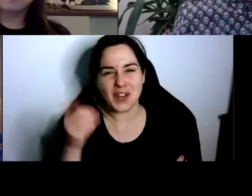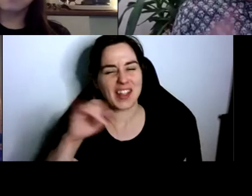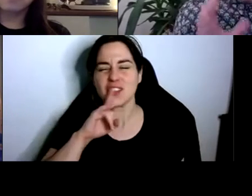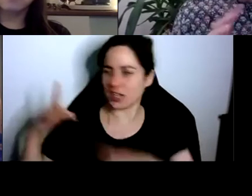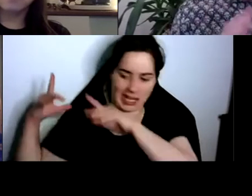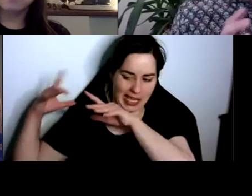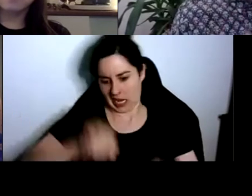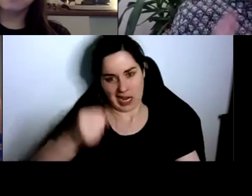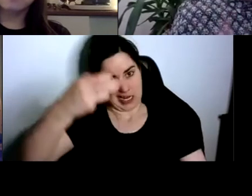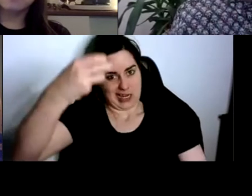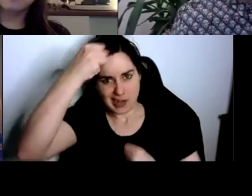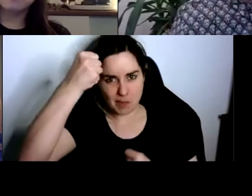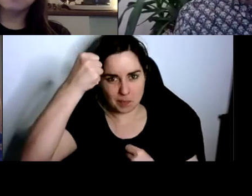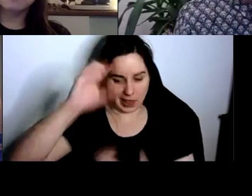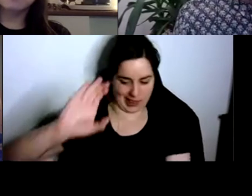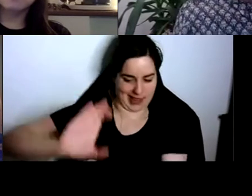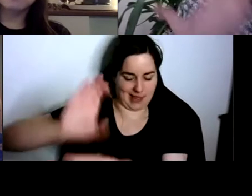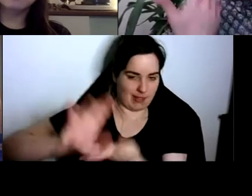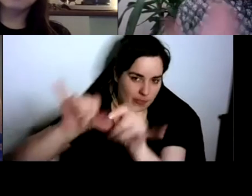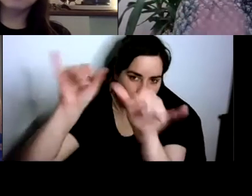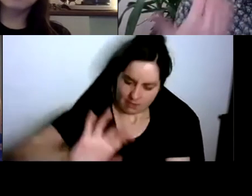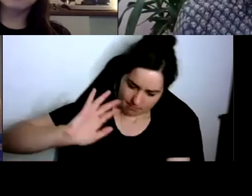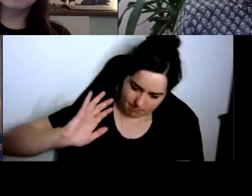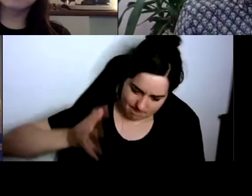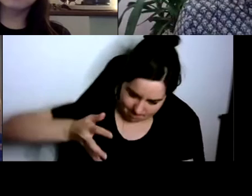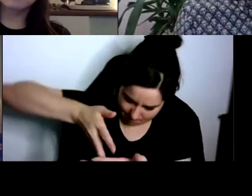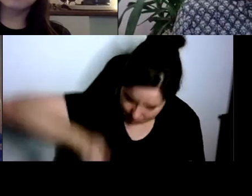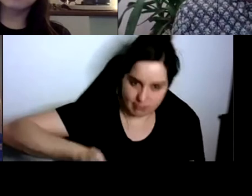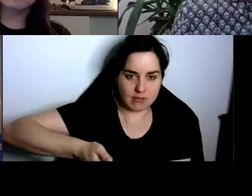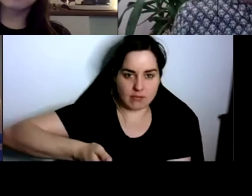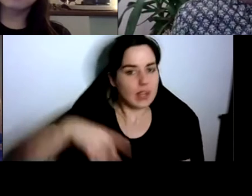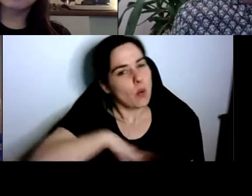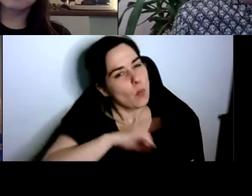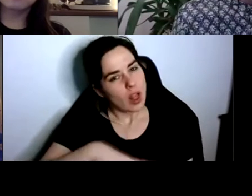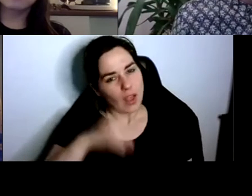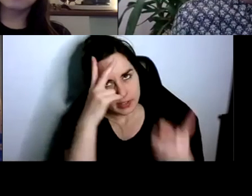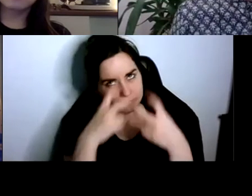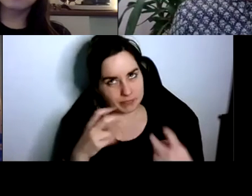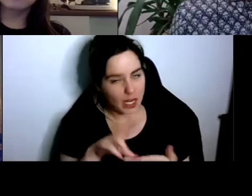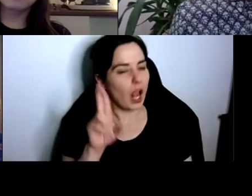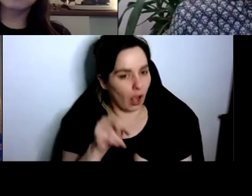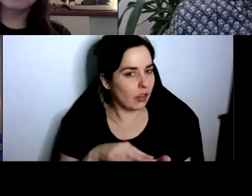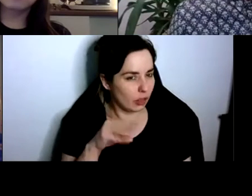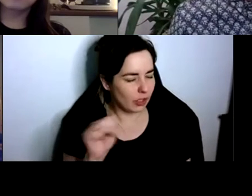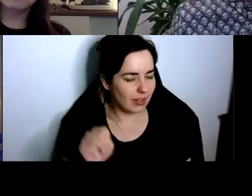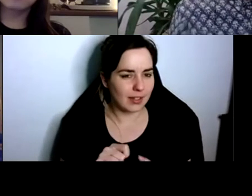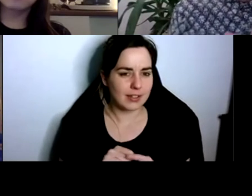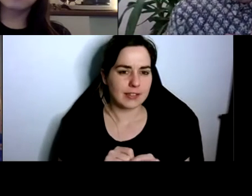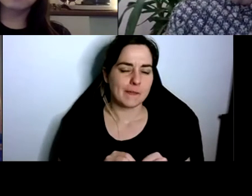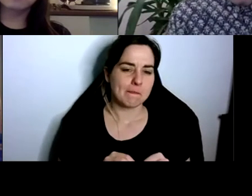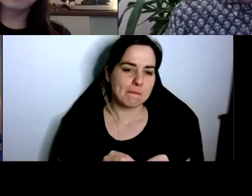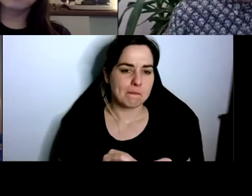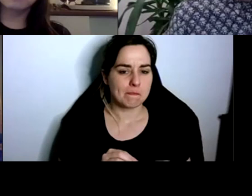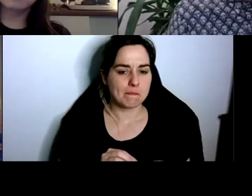like these are really entrenched systems that of course we're all unlearning. But I think one of the privileges